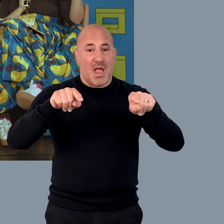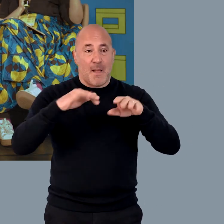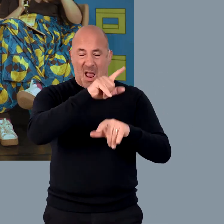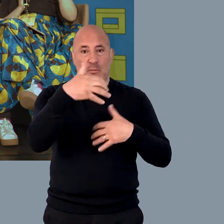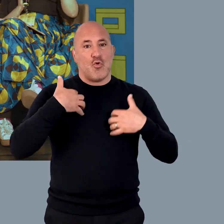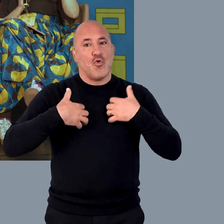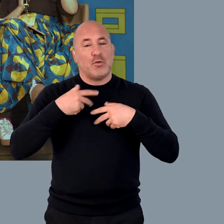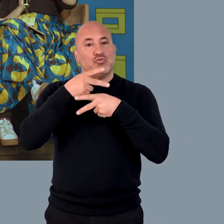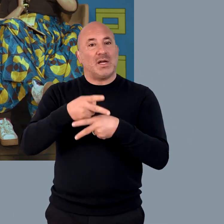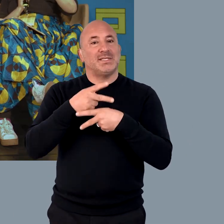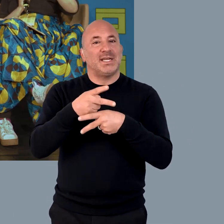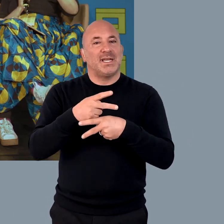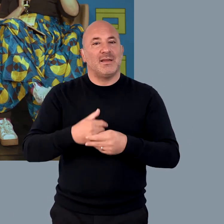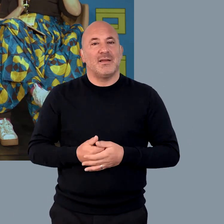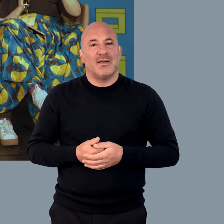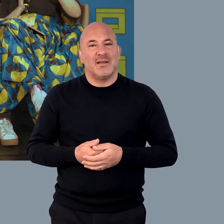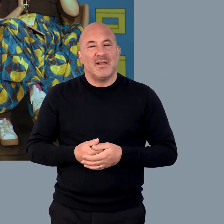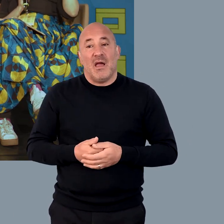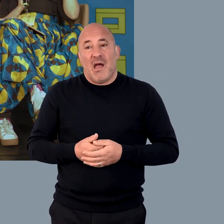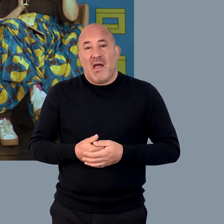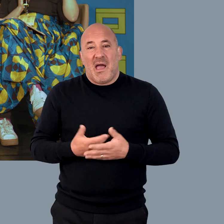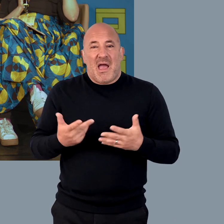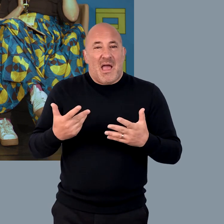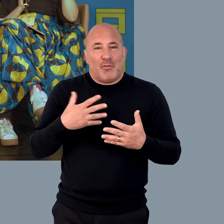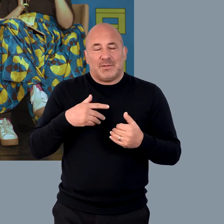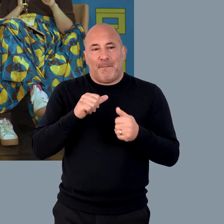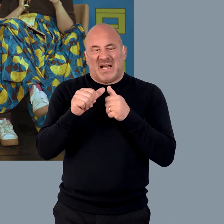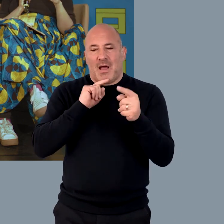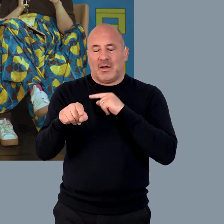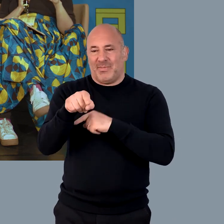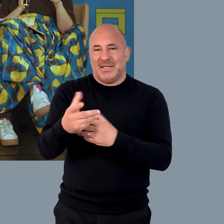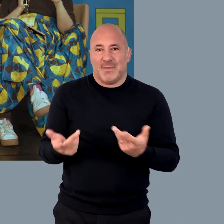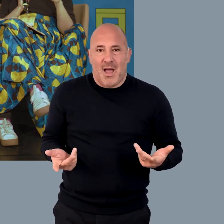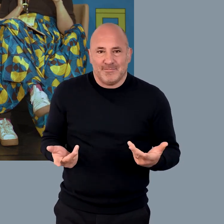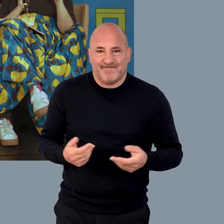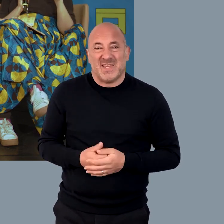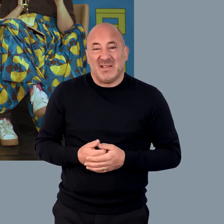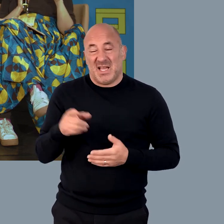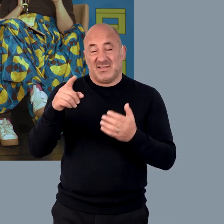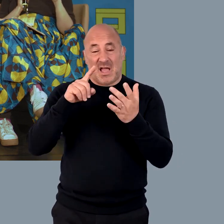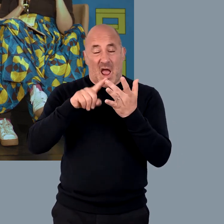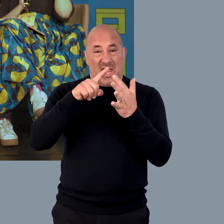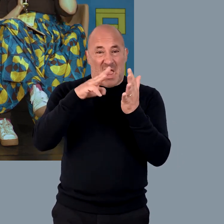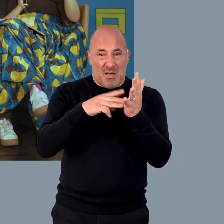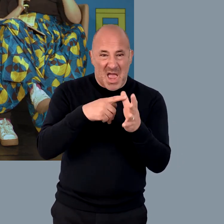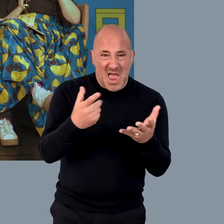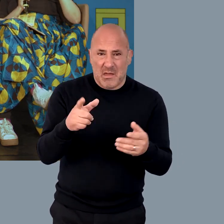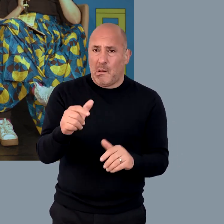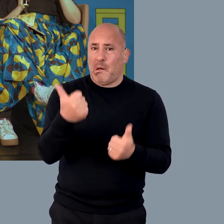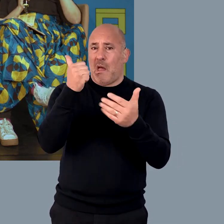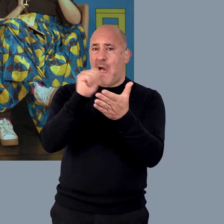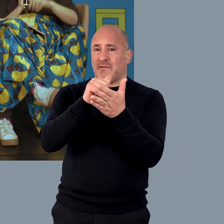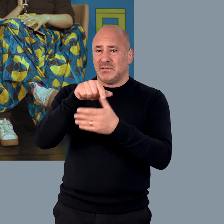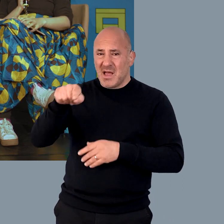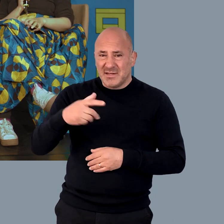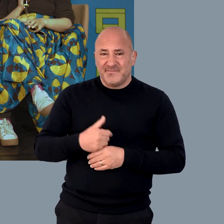Management Professionals, advertising those kind of spaces. But sorry, I wanted to give a more practical response than that. But yeah, there's